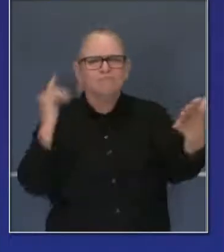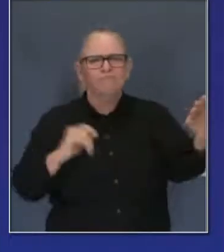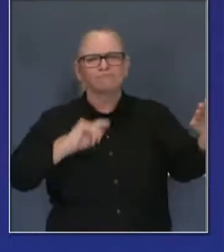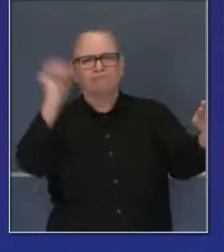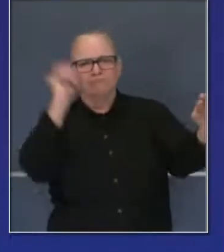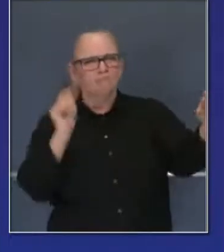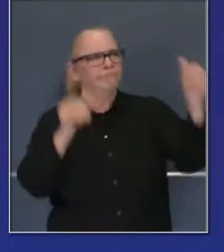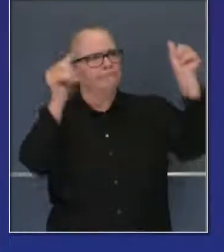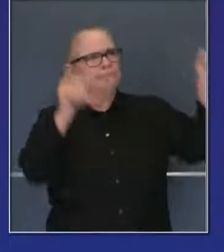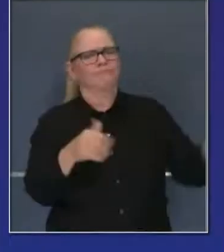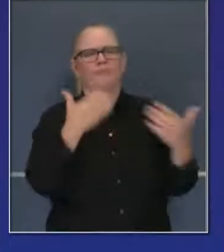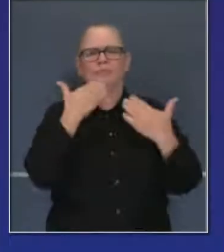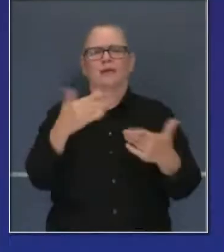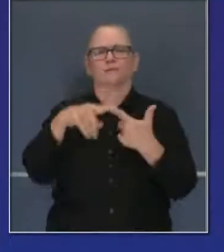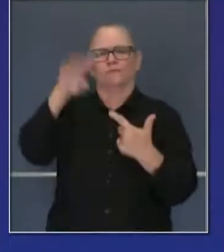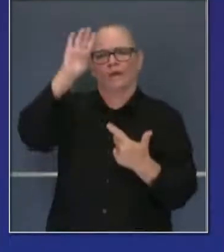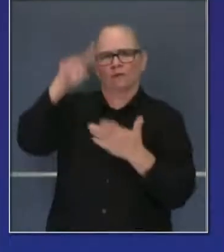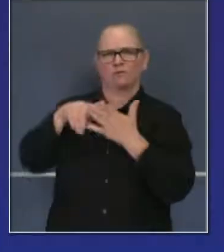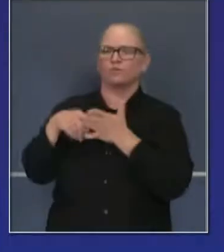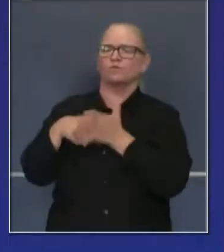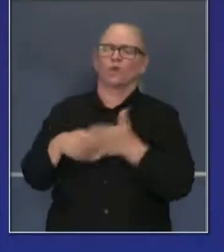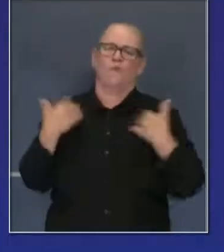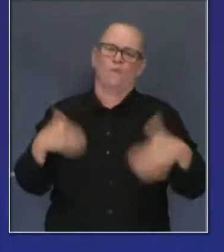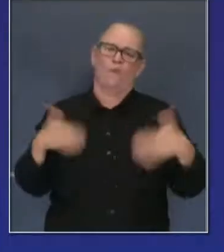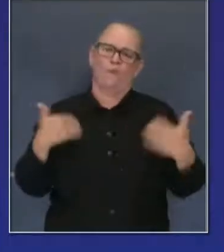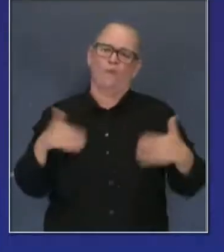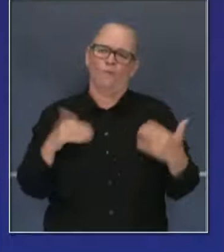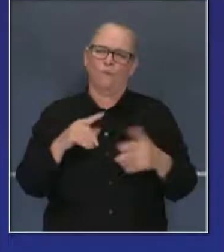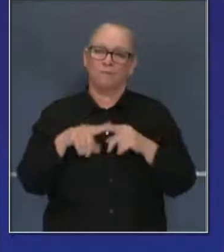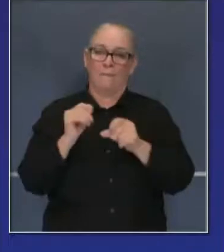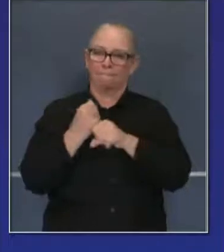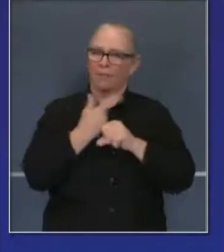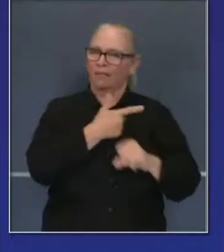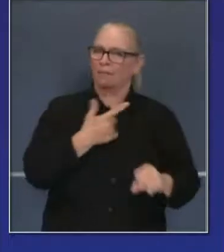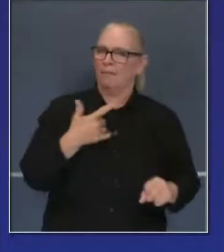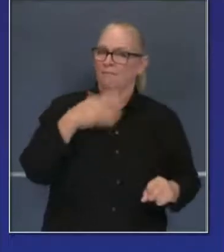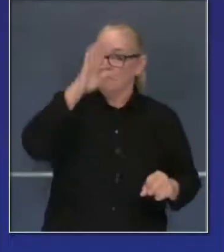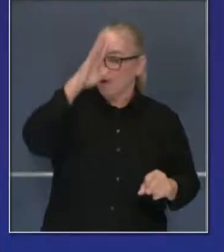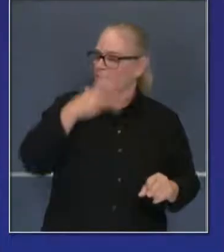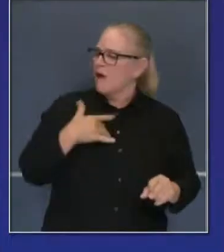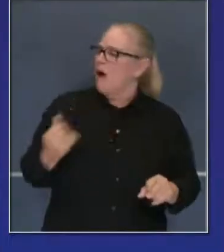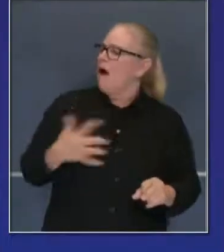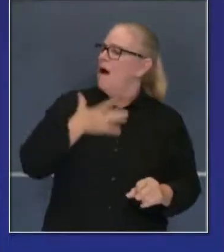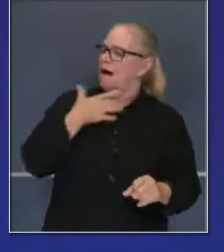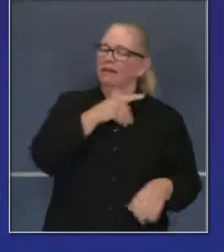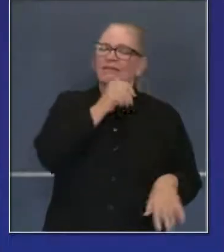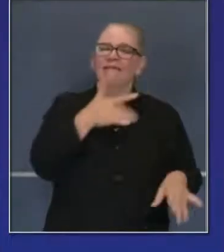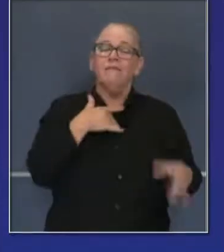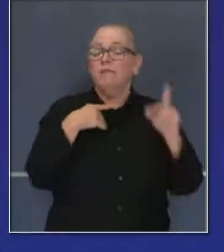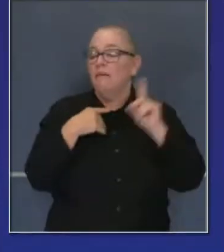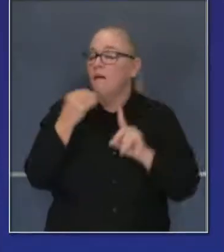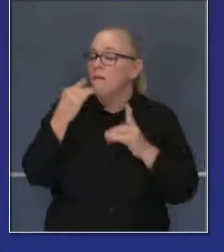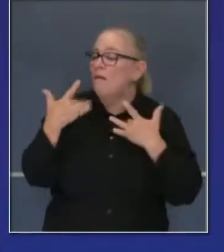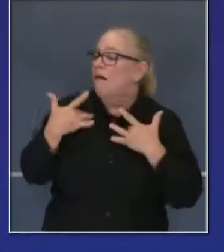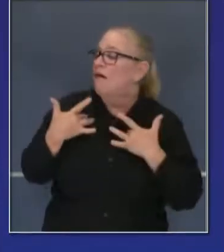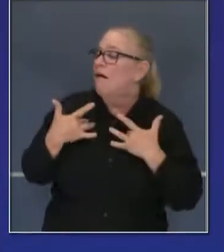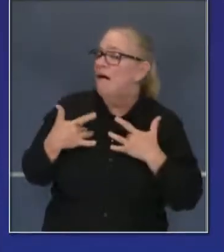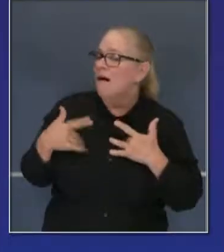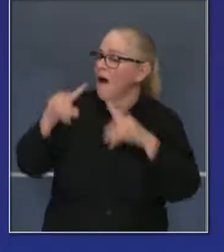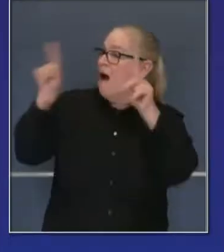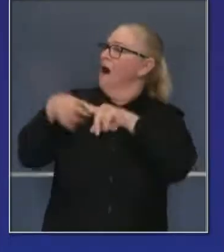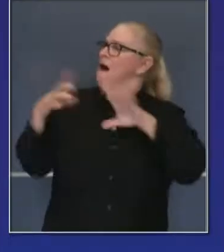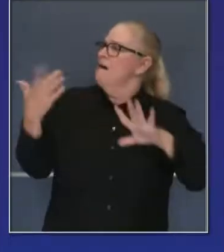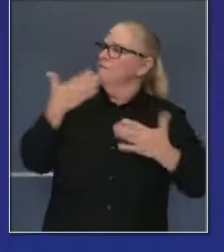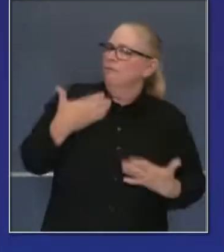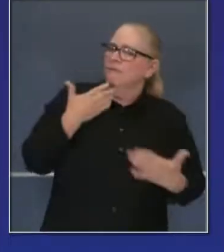these heroes. It makes a big difference to their morale, and it's just a point of pride as governor to see that. And so it's just